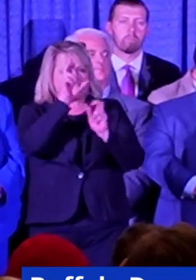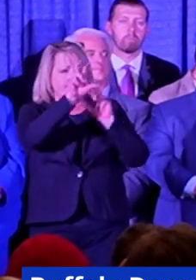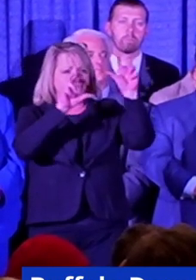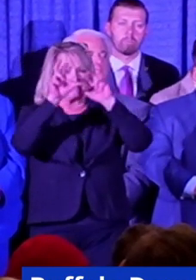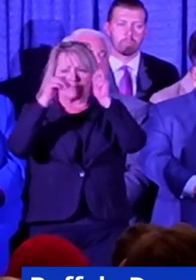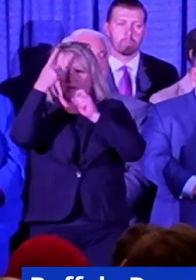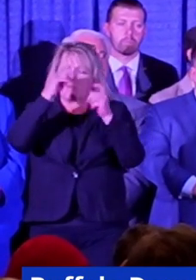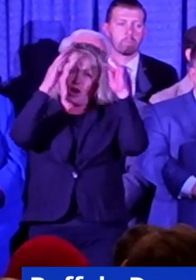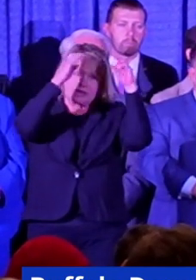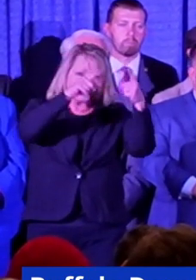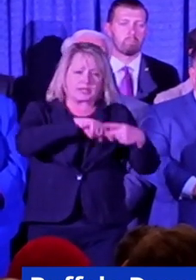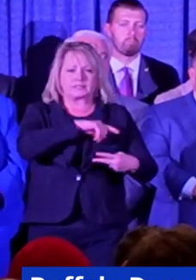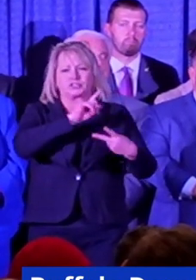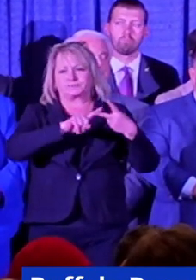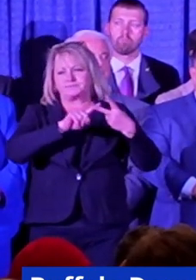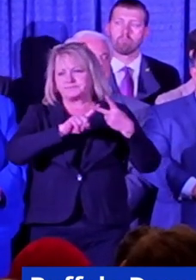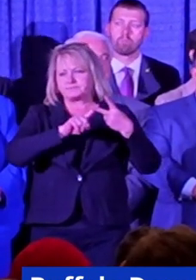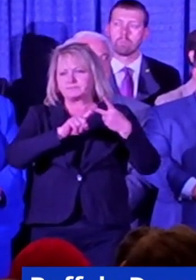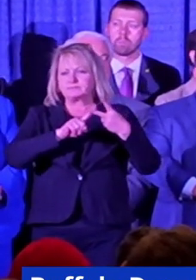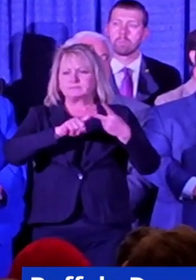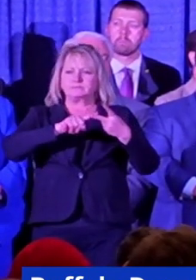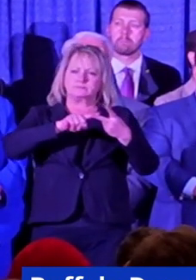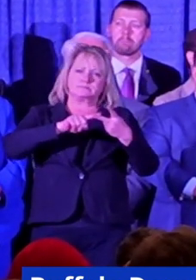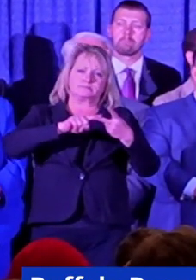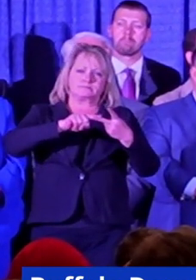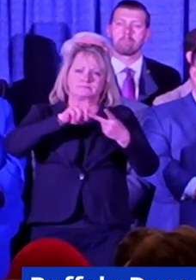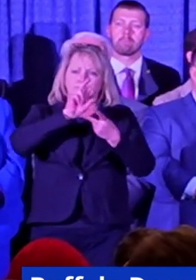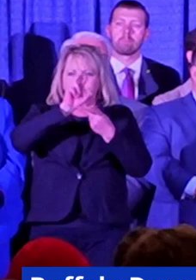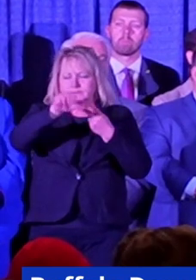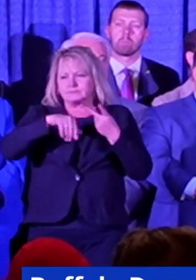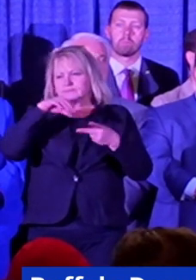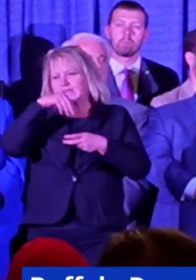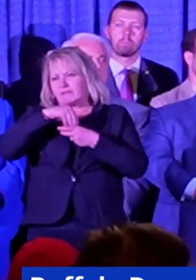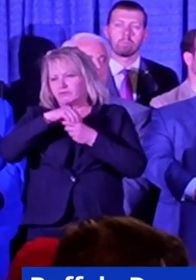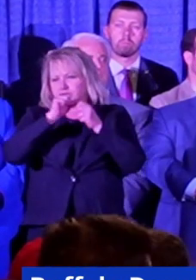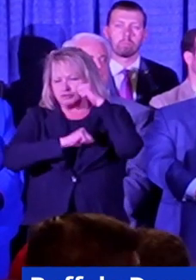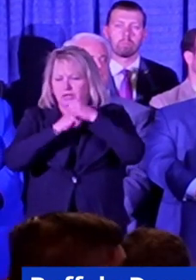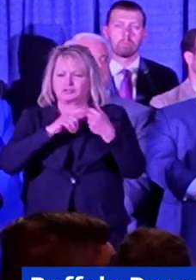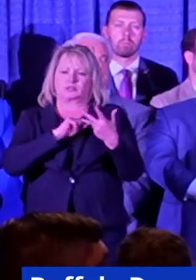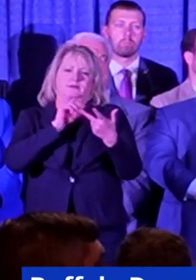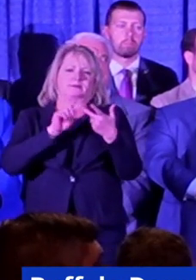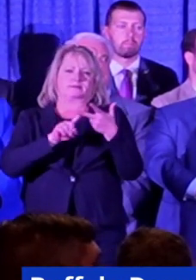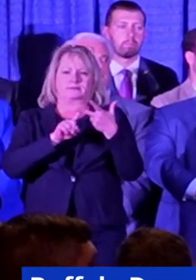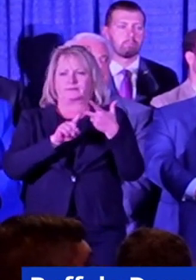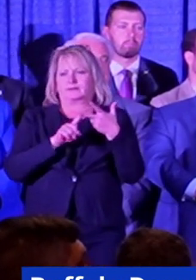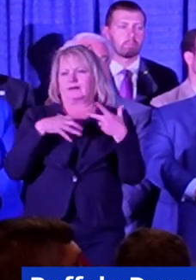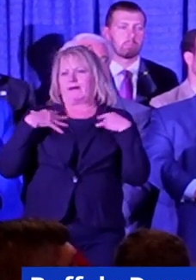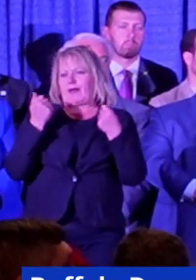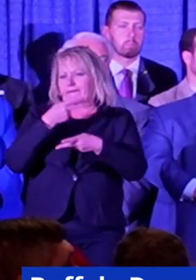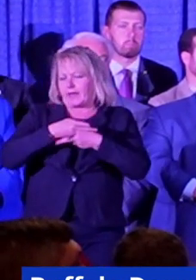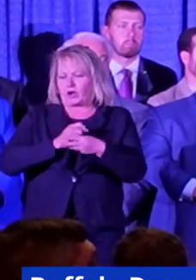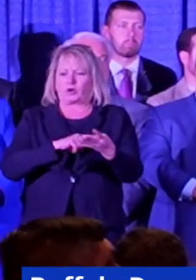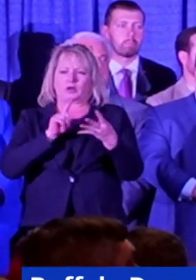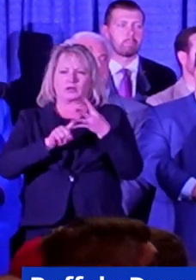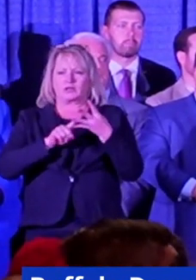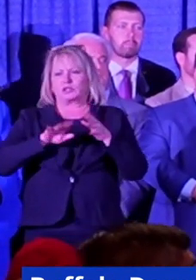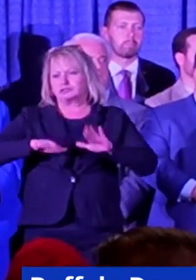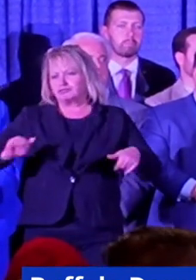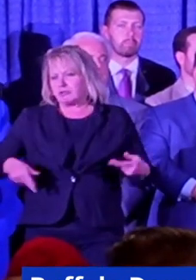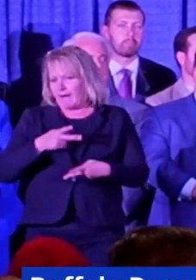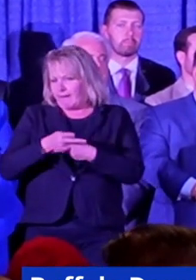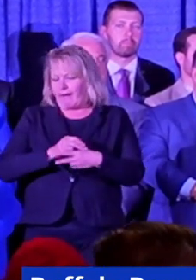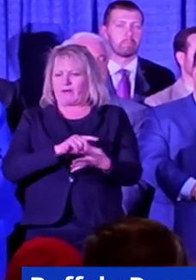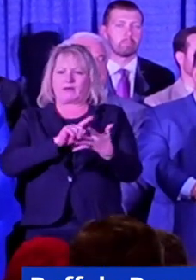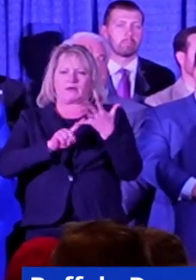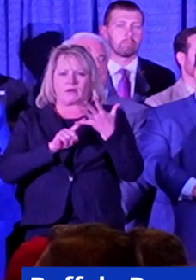of funding for education. Record level of funding for infrastructure. Record level of funding for healthcare, for childcare,